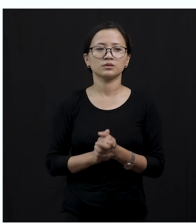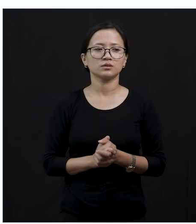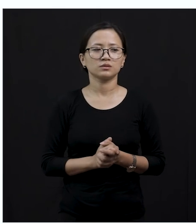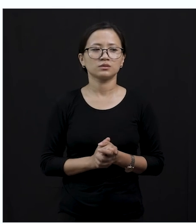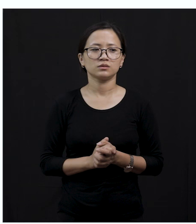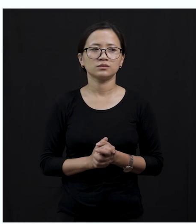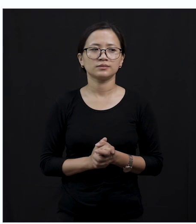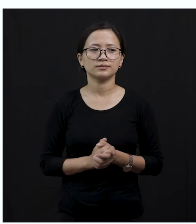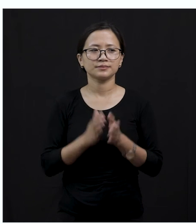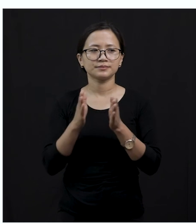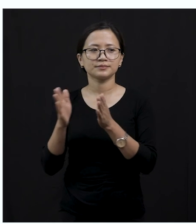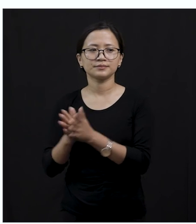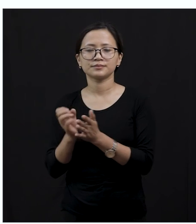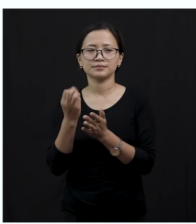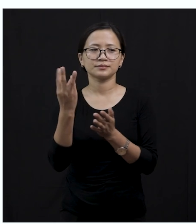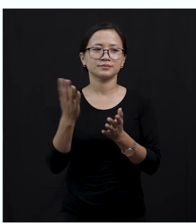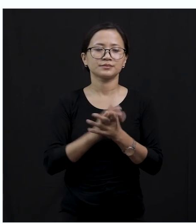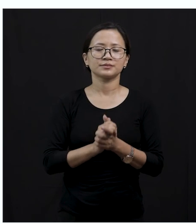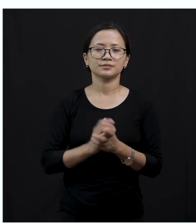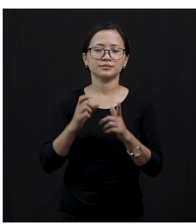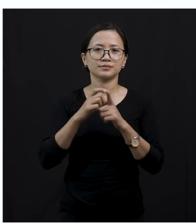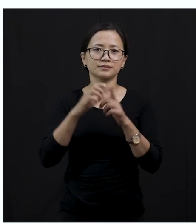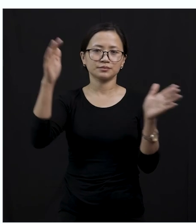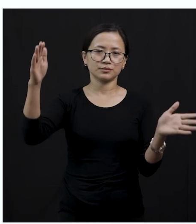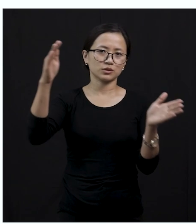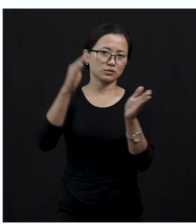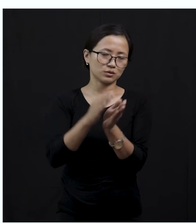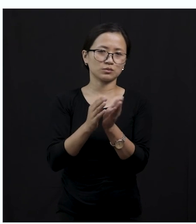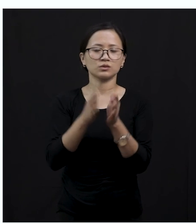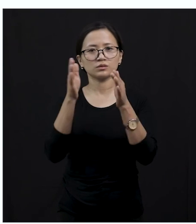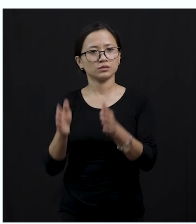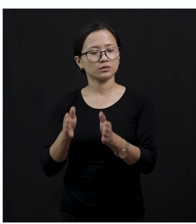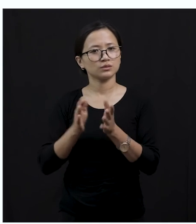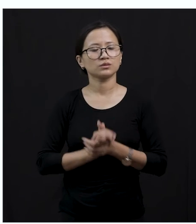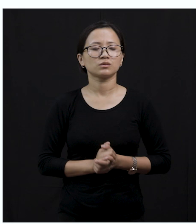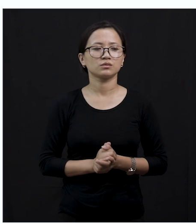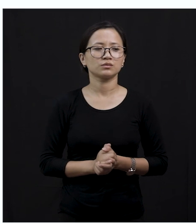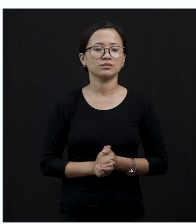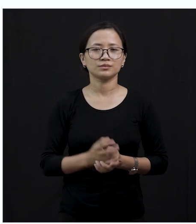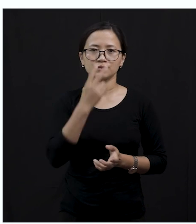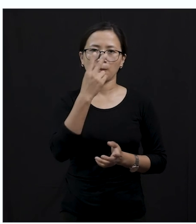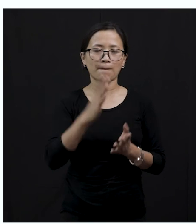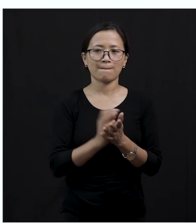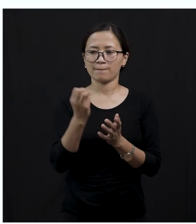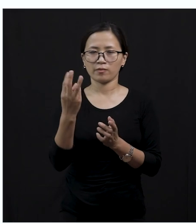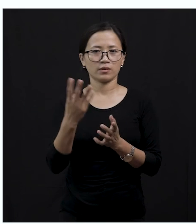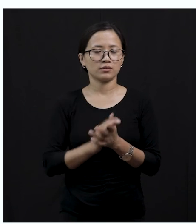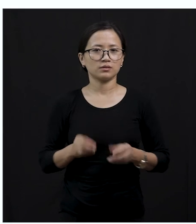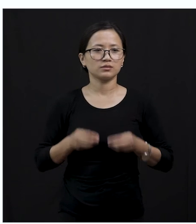order. Arrange the numbers in descending order. Now let's look at the numbers